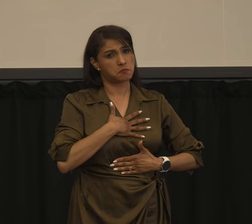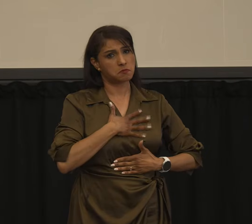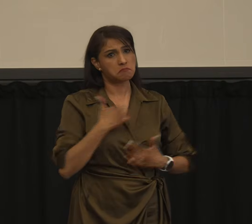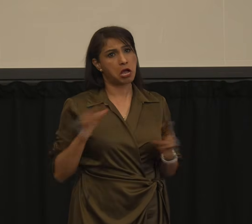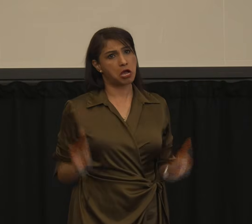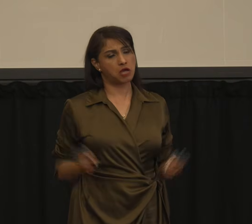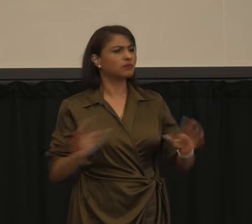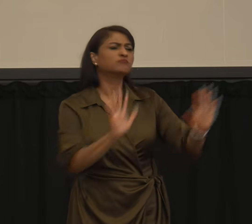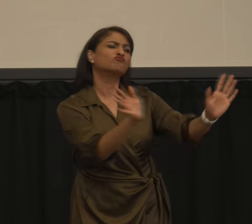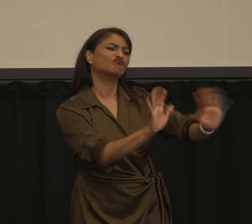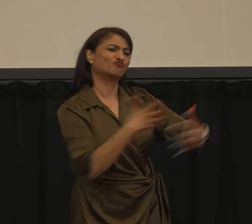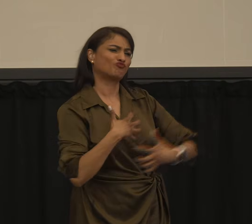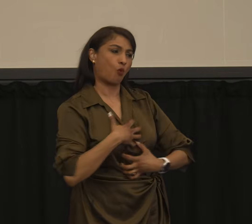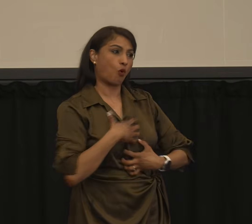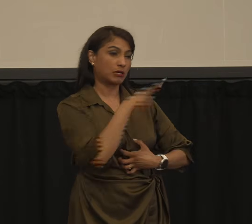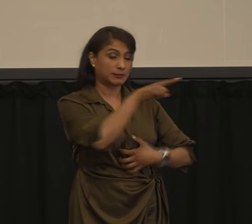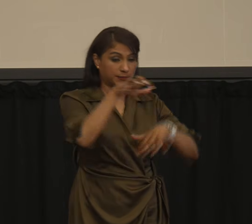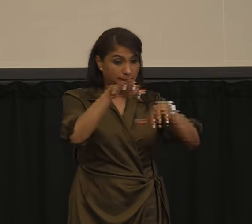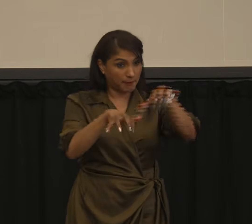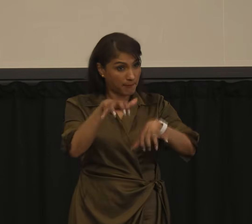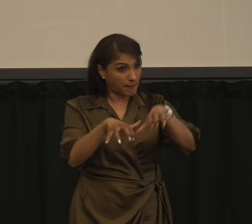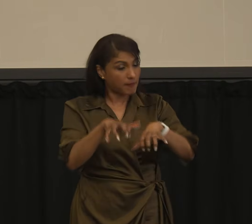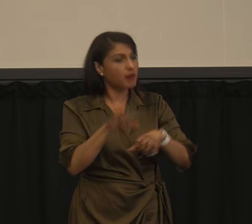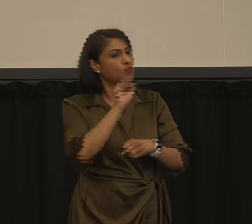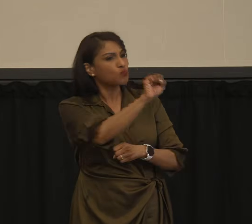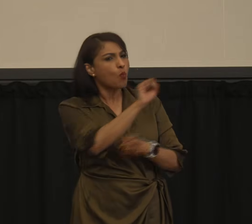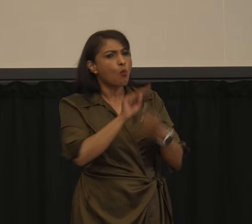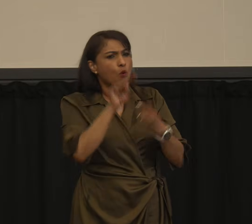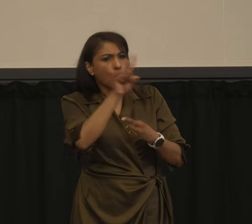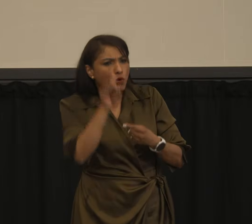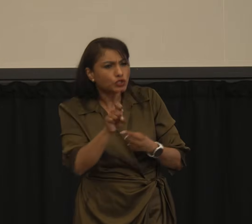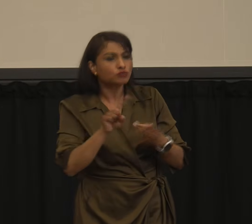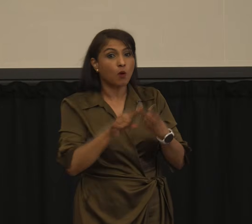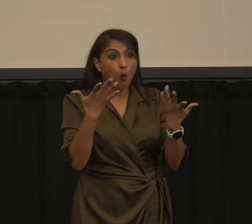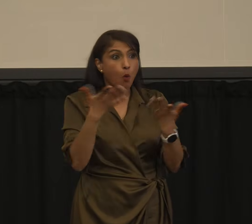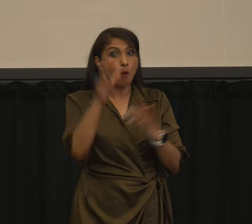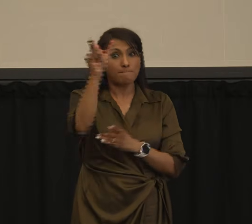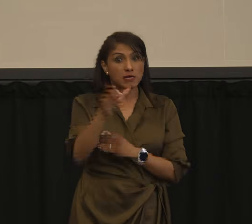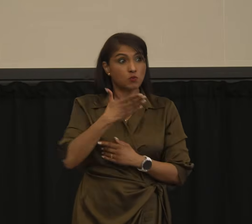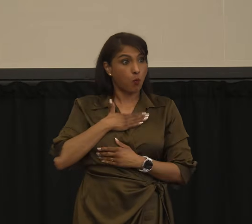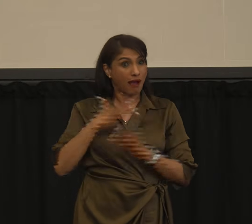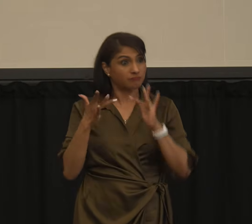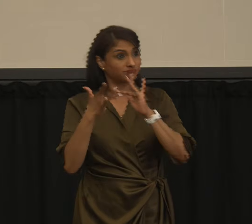please do speak to them. If you feel you cannot sign, you